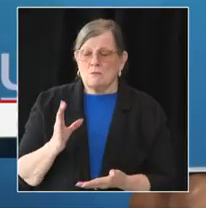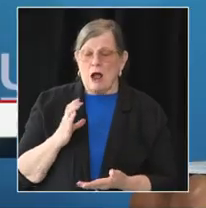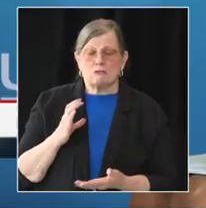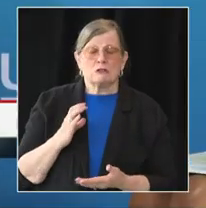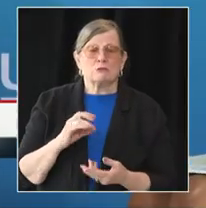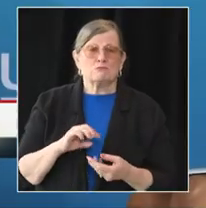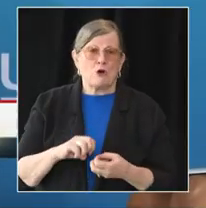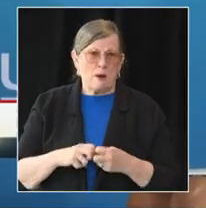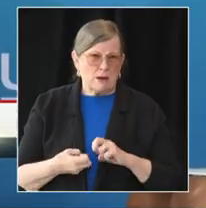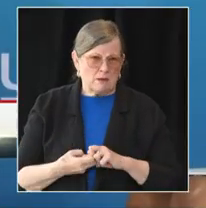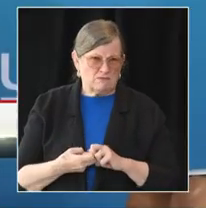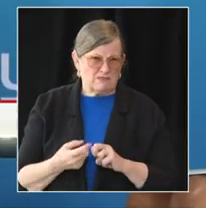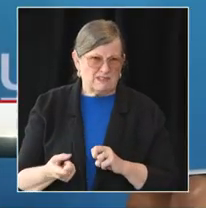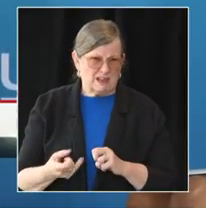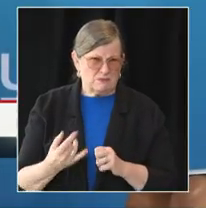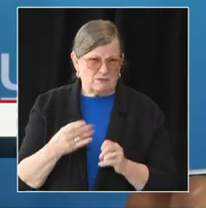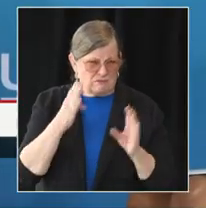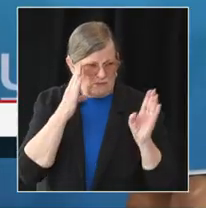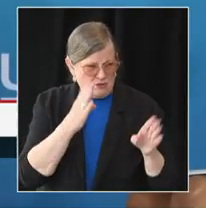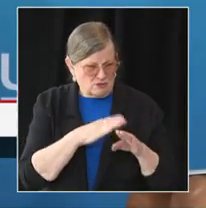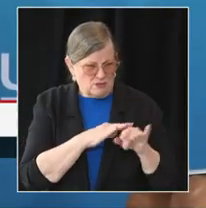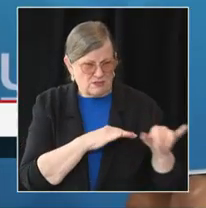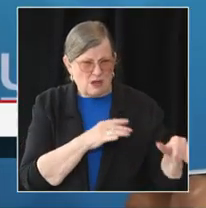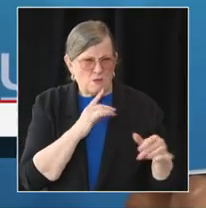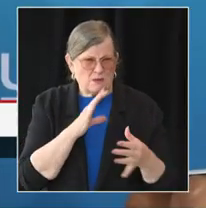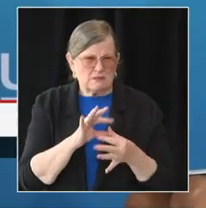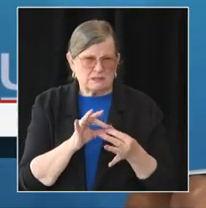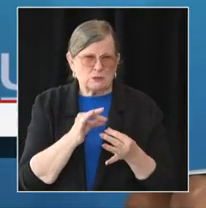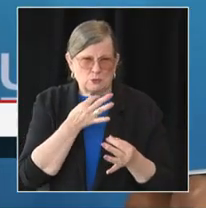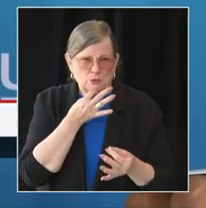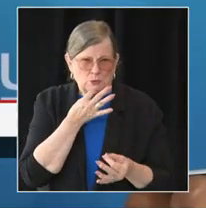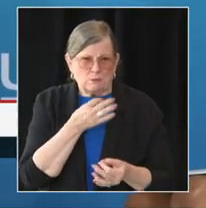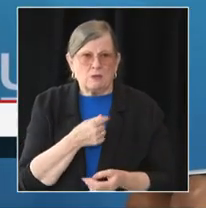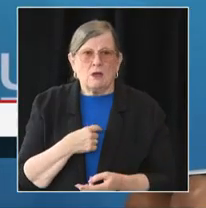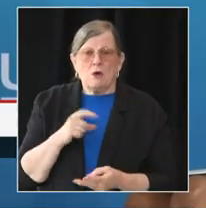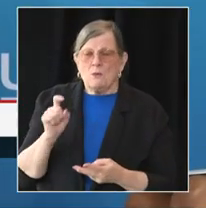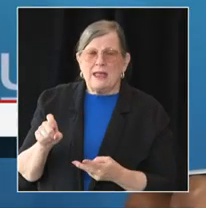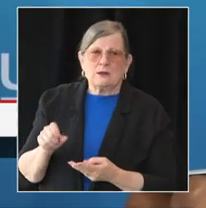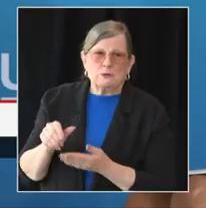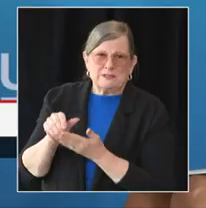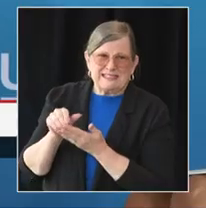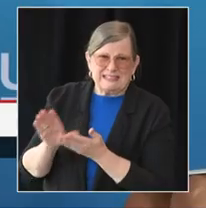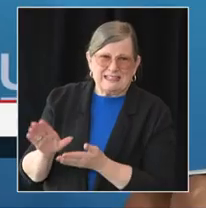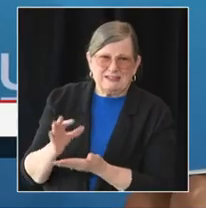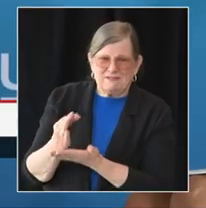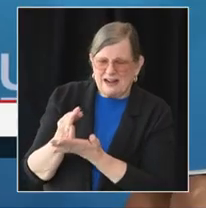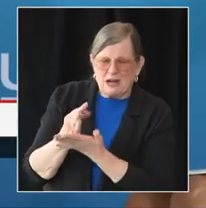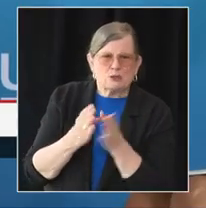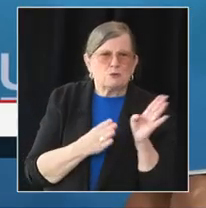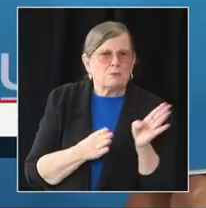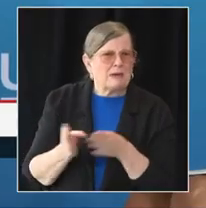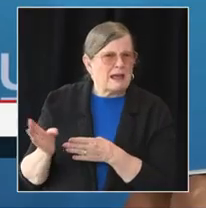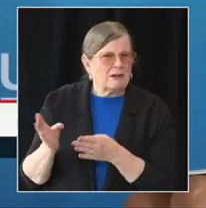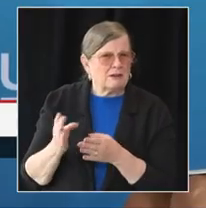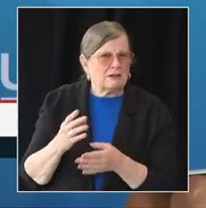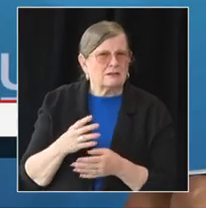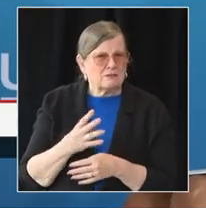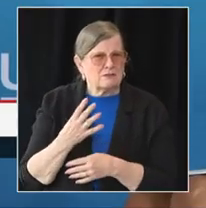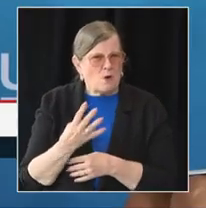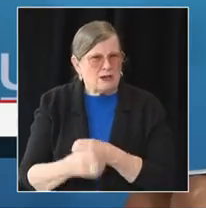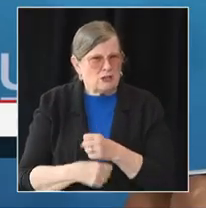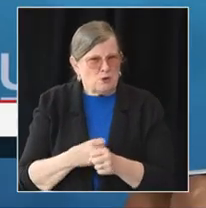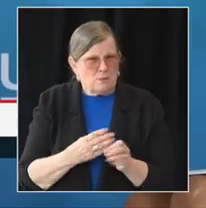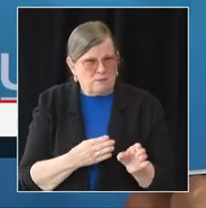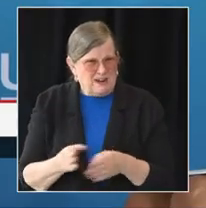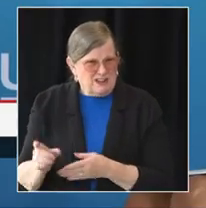to send our 26 financial plan, which is a 4-year plan, that right-sizes